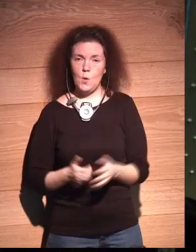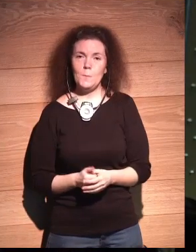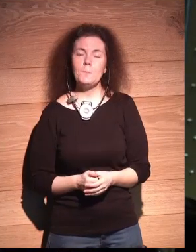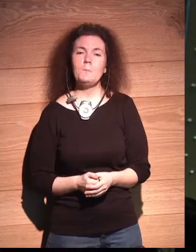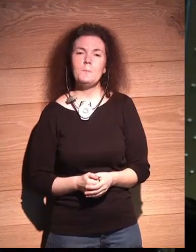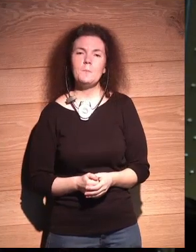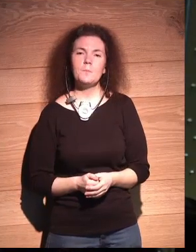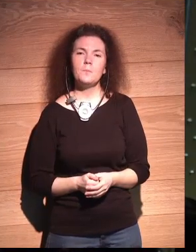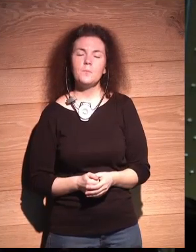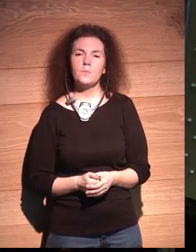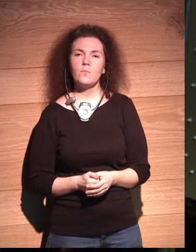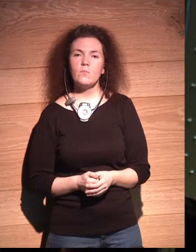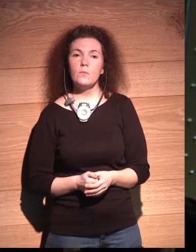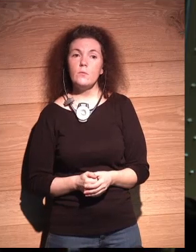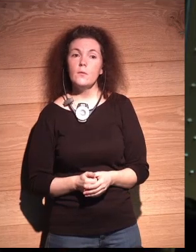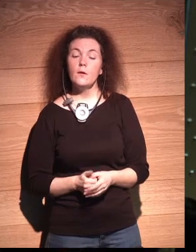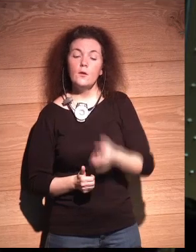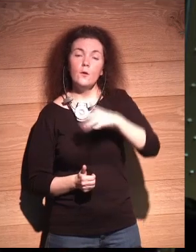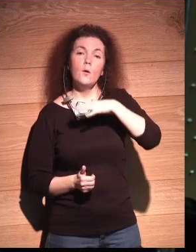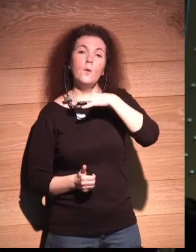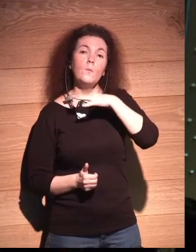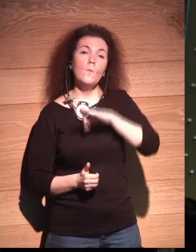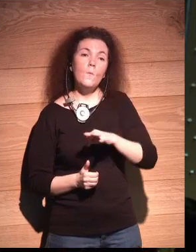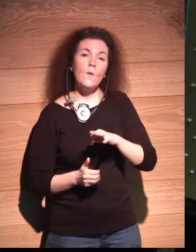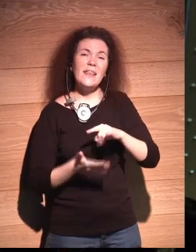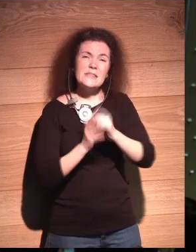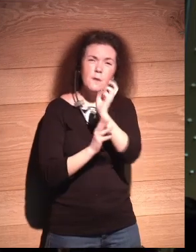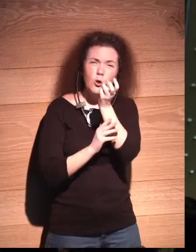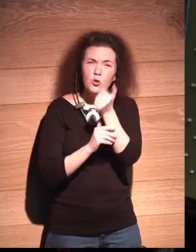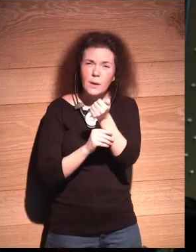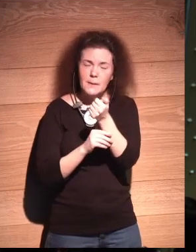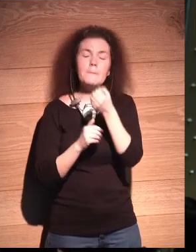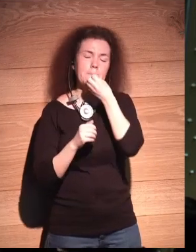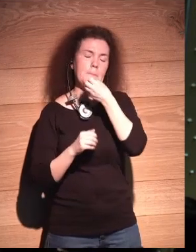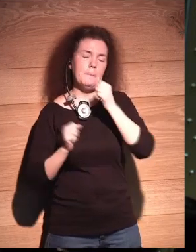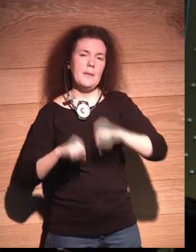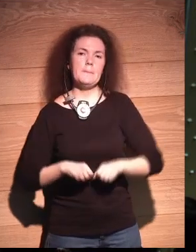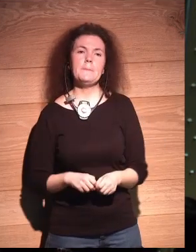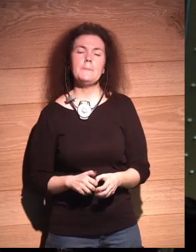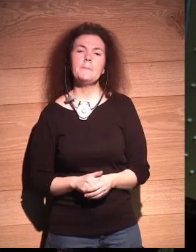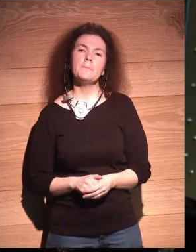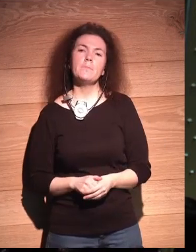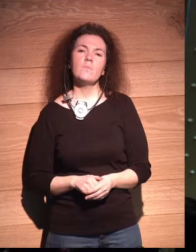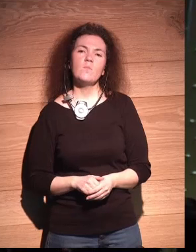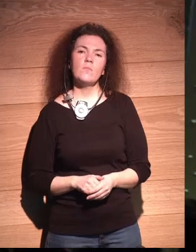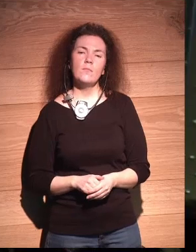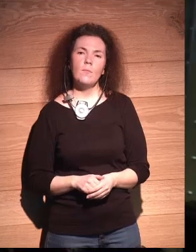Can we switch to the other system? There we go. So this is just a scroll here.